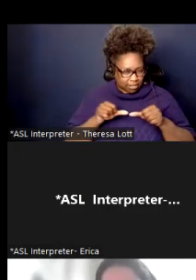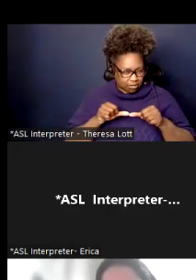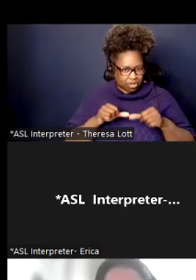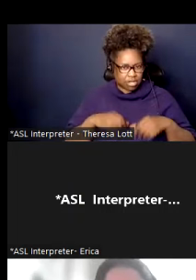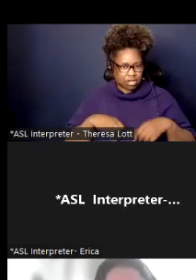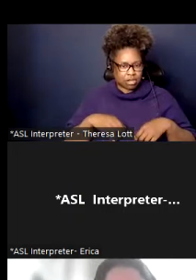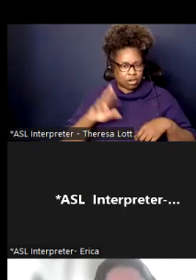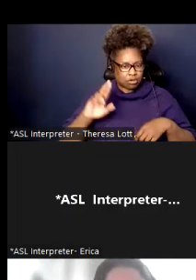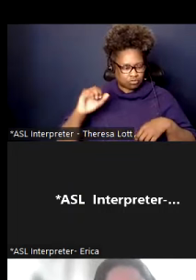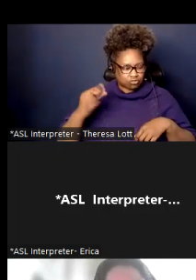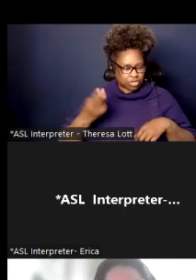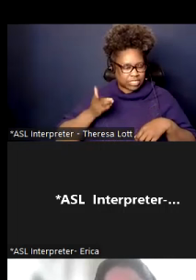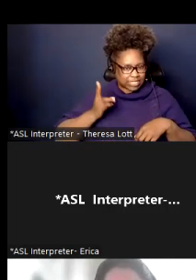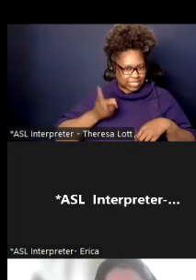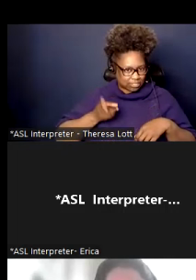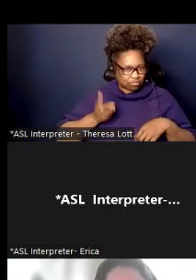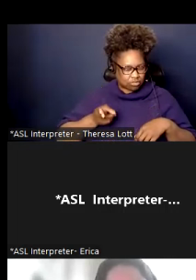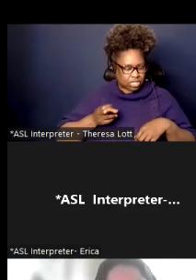it's complex socially,